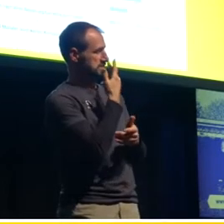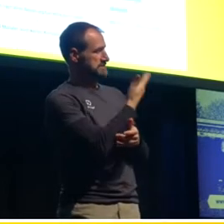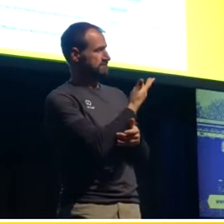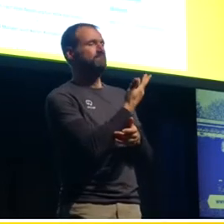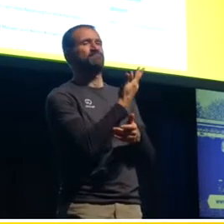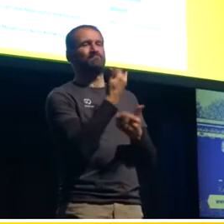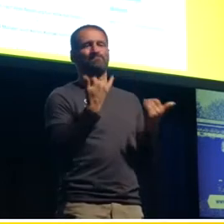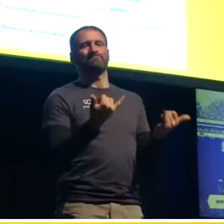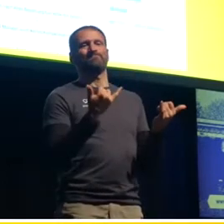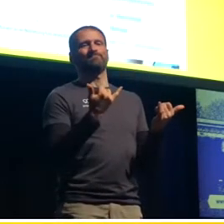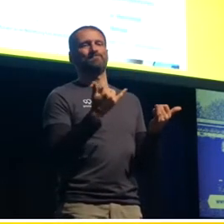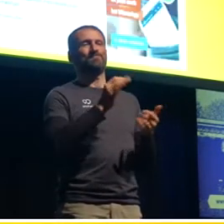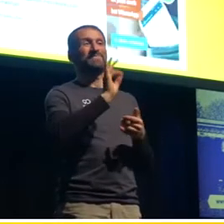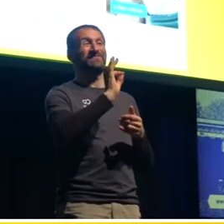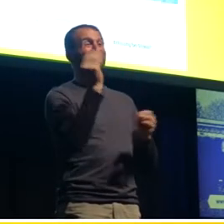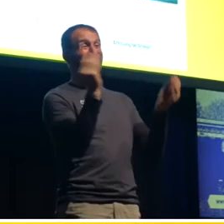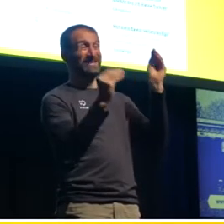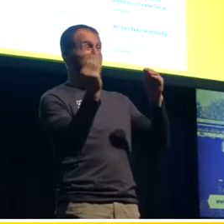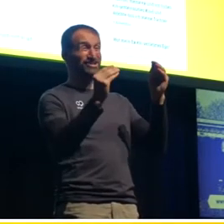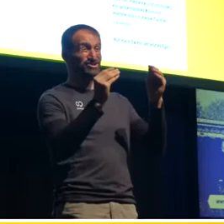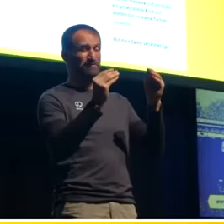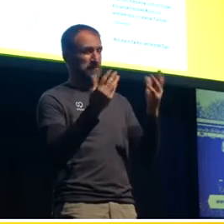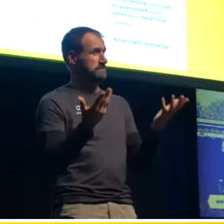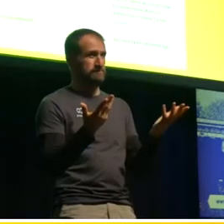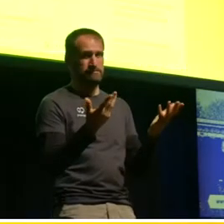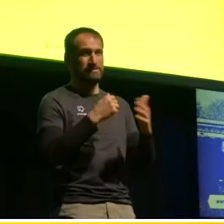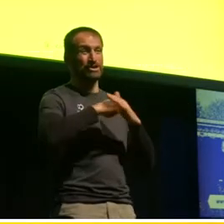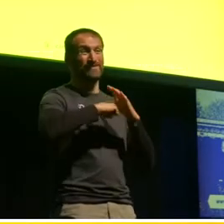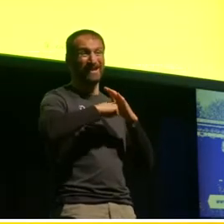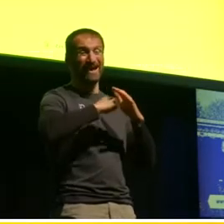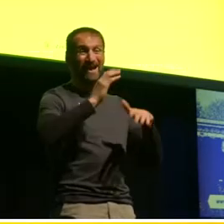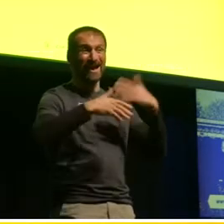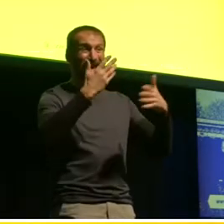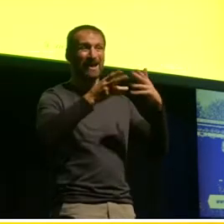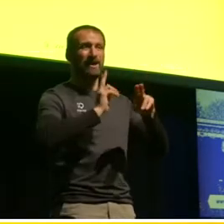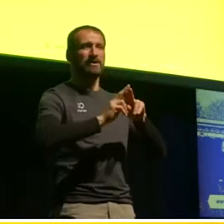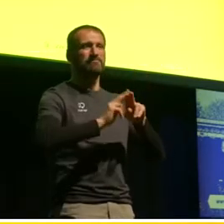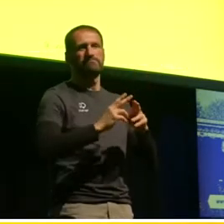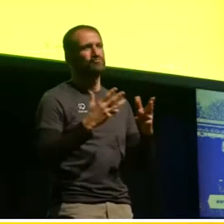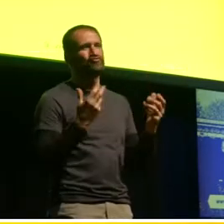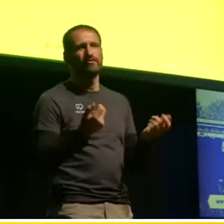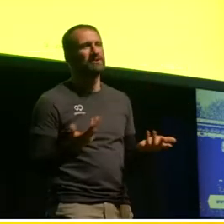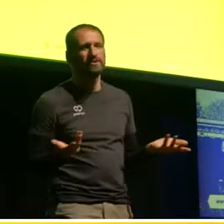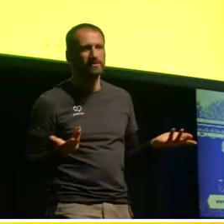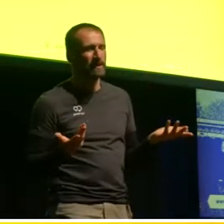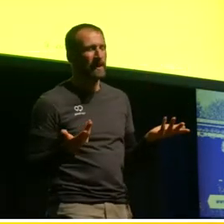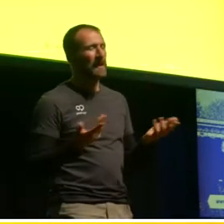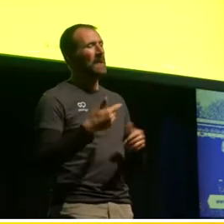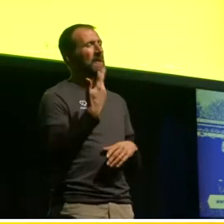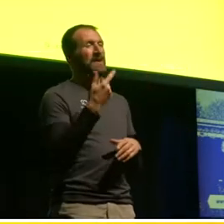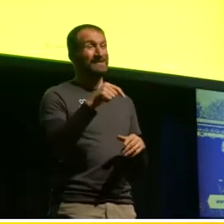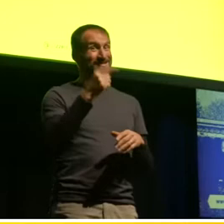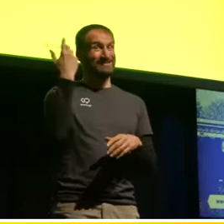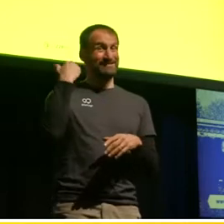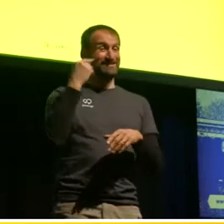built, and we can't maintain that anymore in the same speed. So what was fancy at that time?